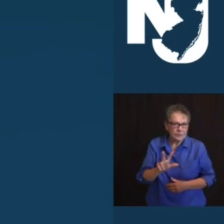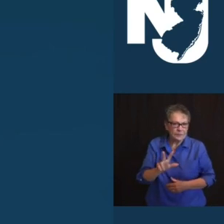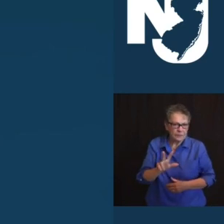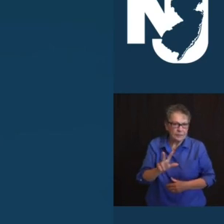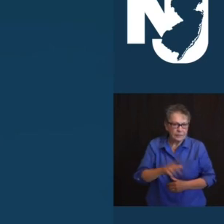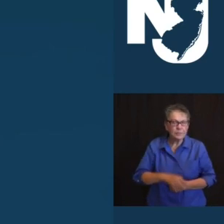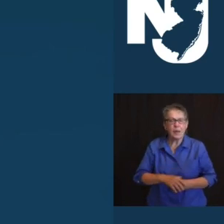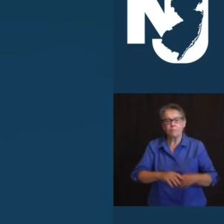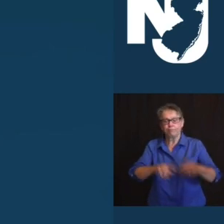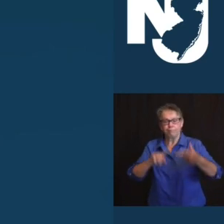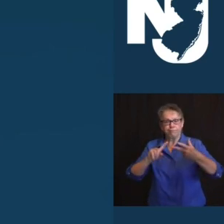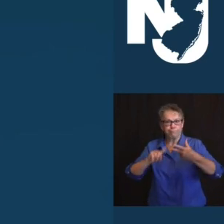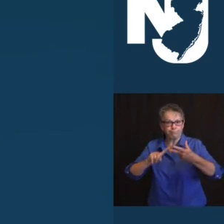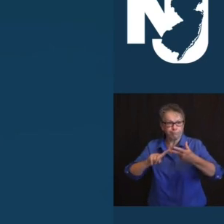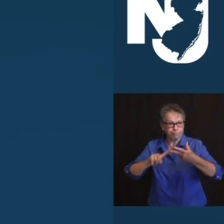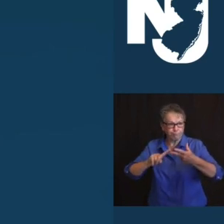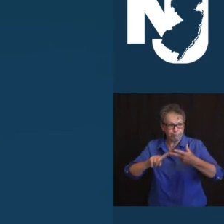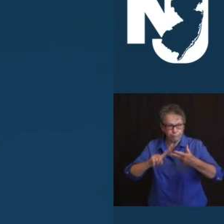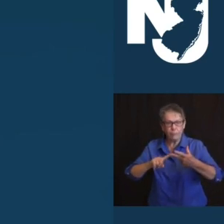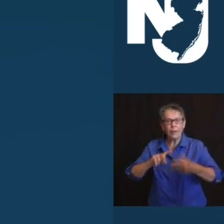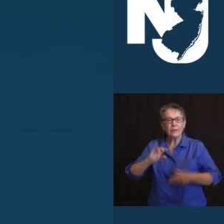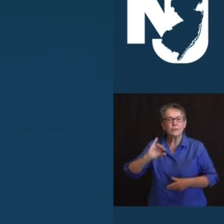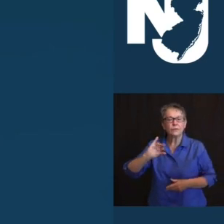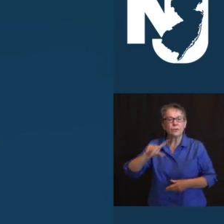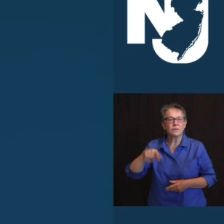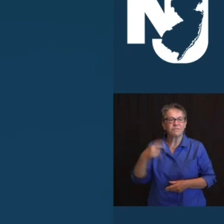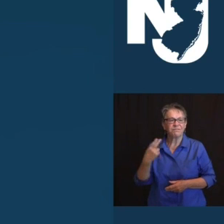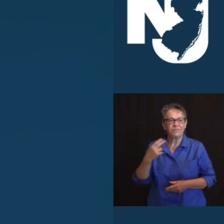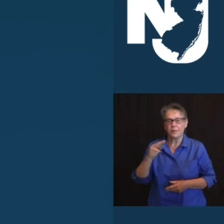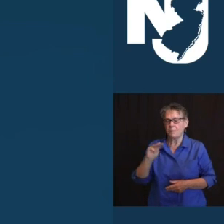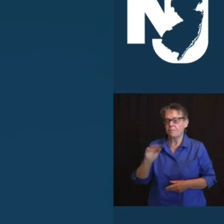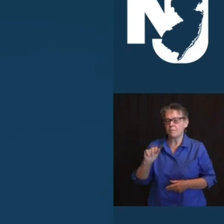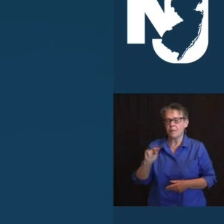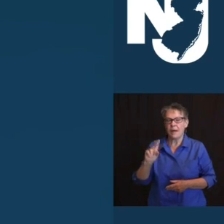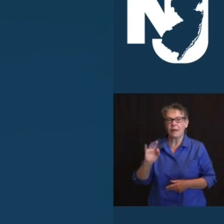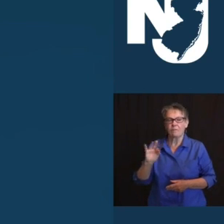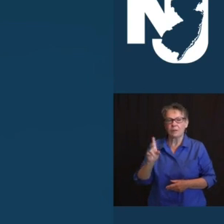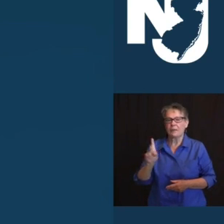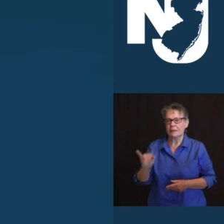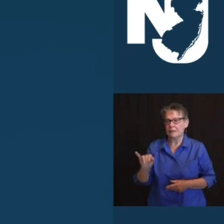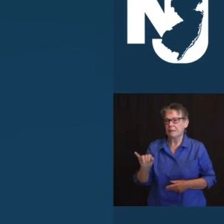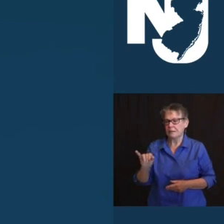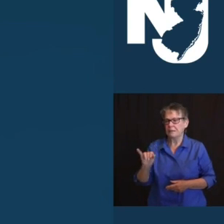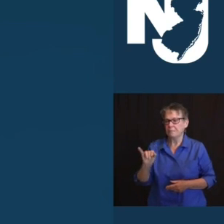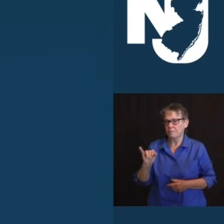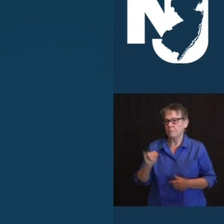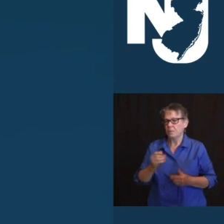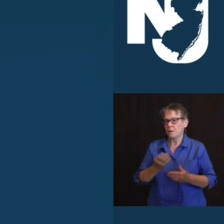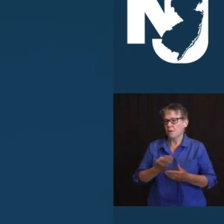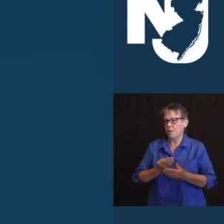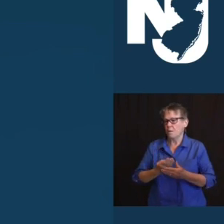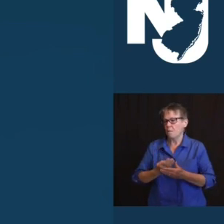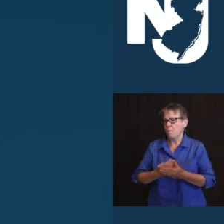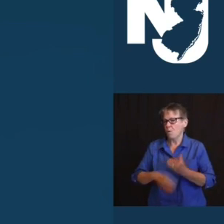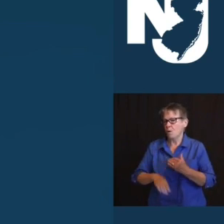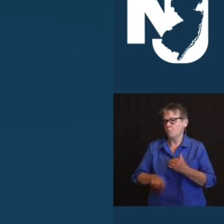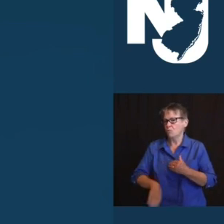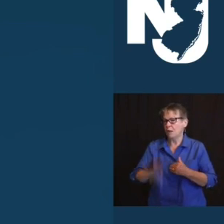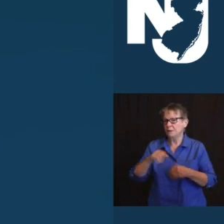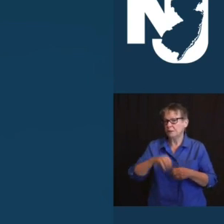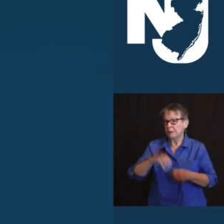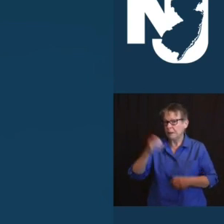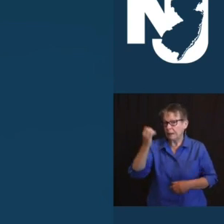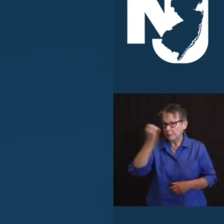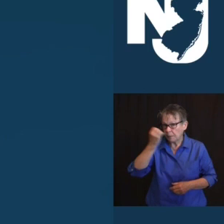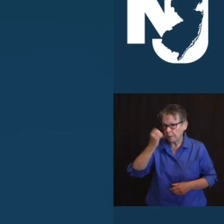remember Joseph Joe Manfredi. Born and raised in Elizabeth, Joe was a proud veteran of the United States Navy,